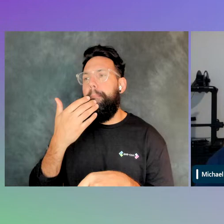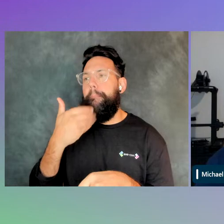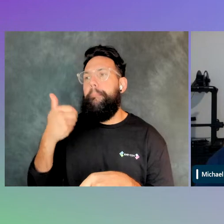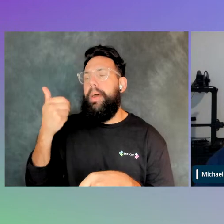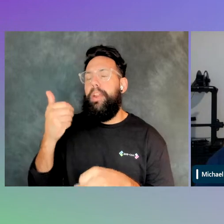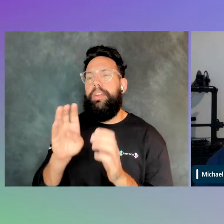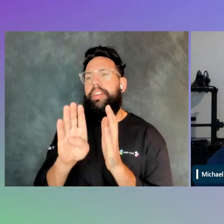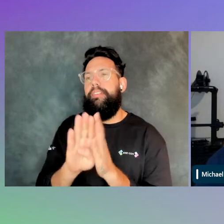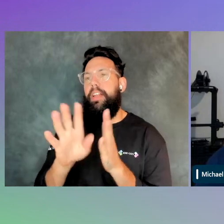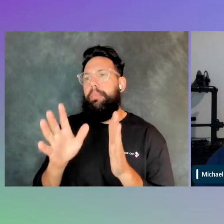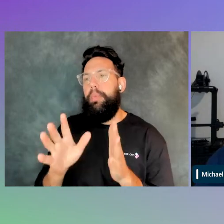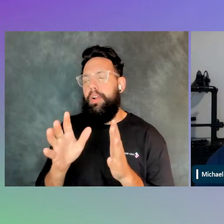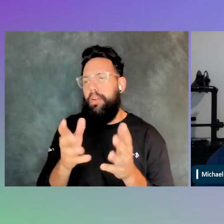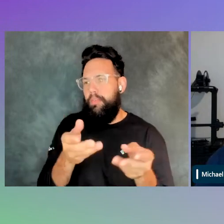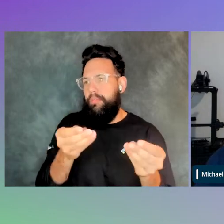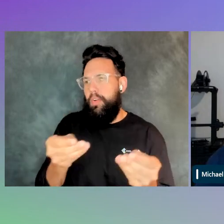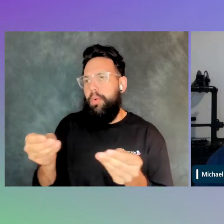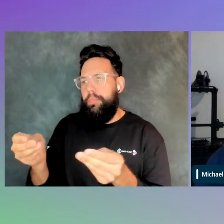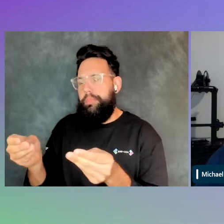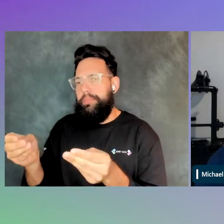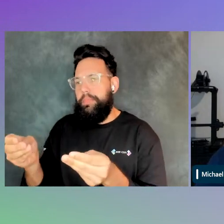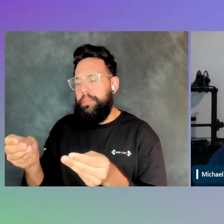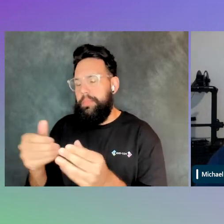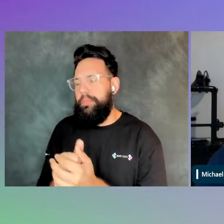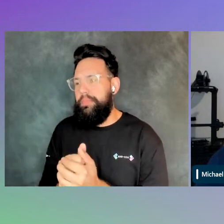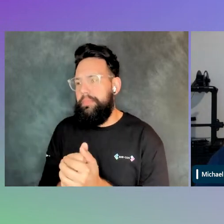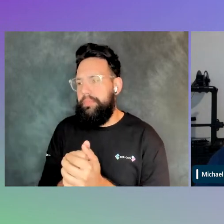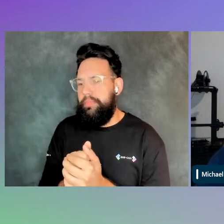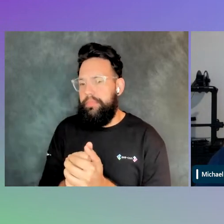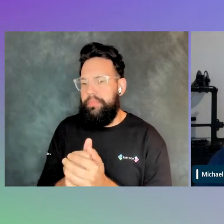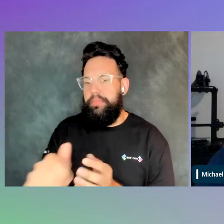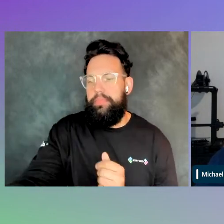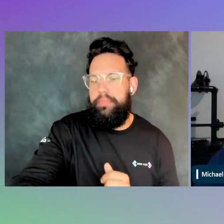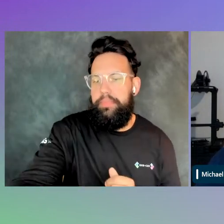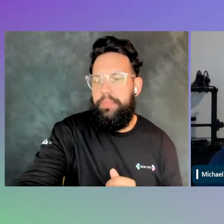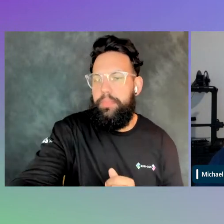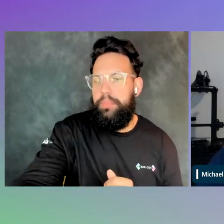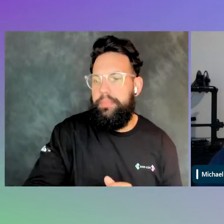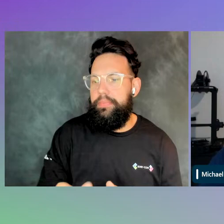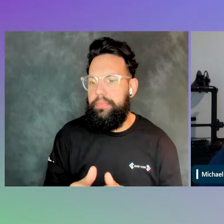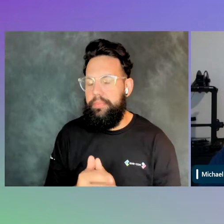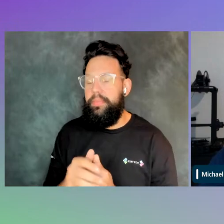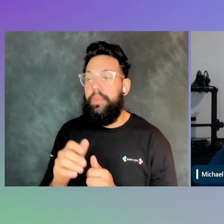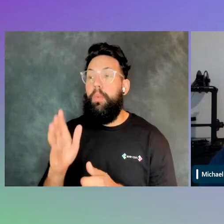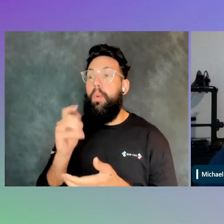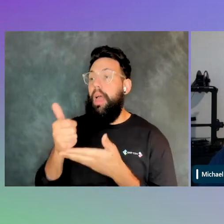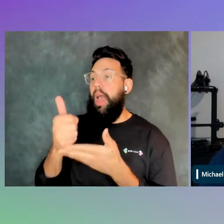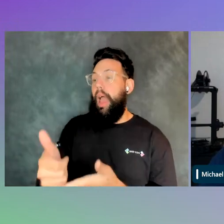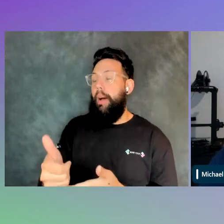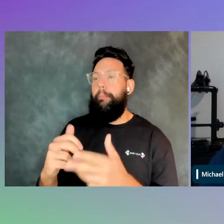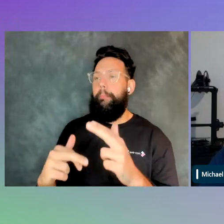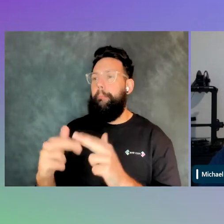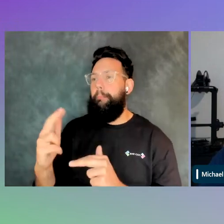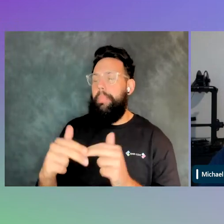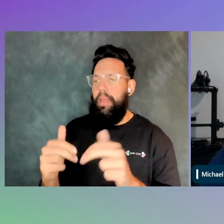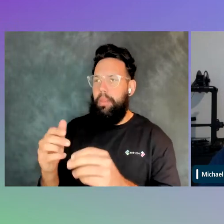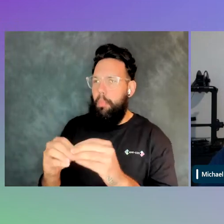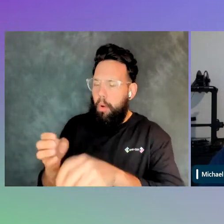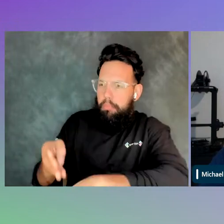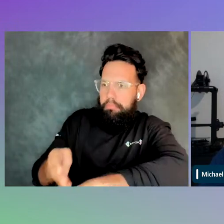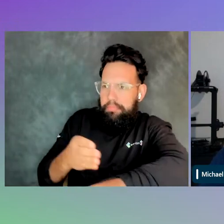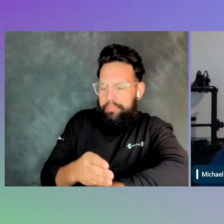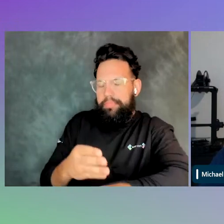The accessibility practices do help you, stuff like semantic HTML, do help you build better products. I